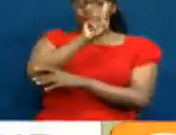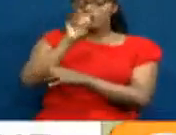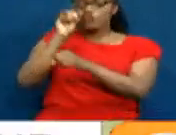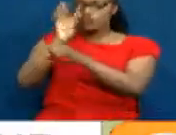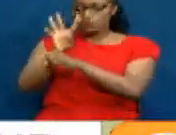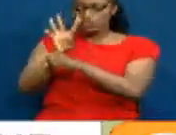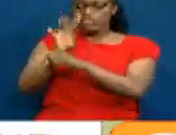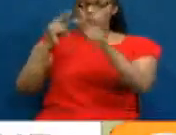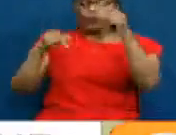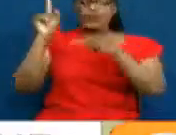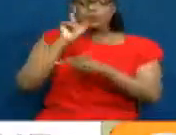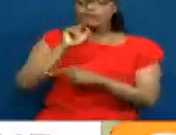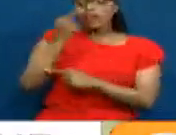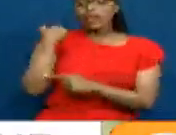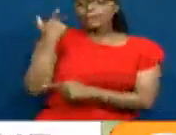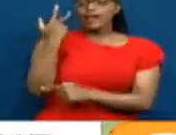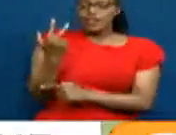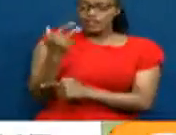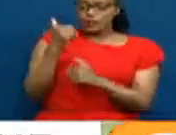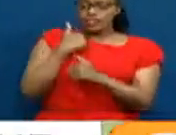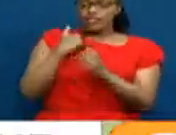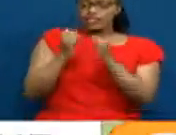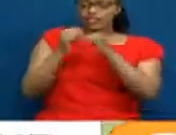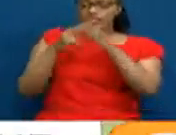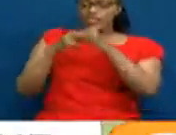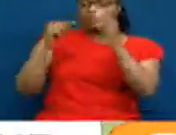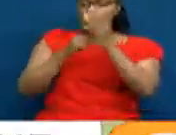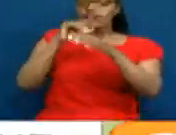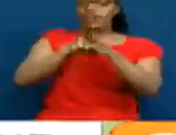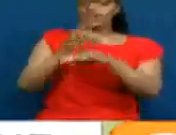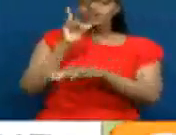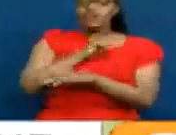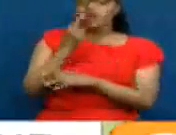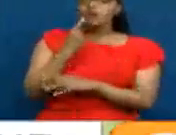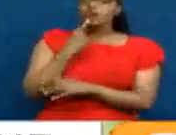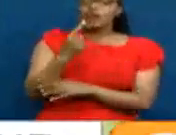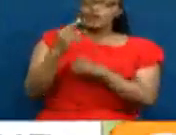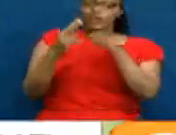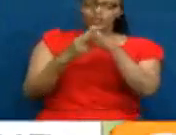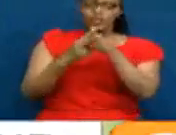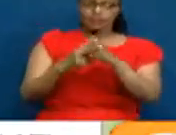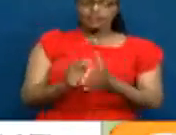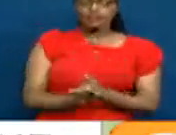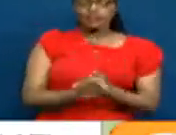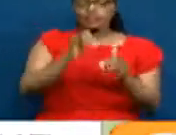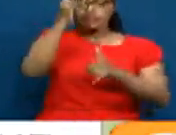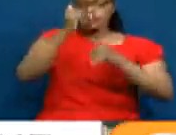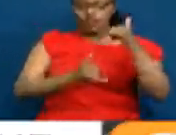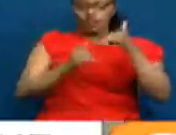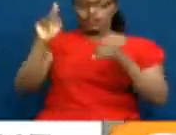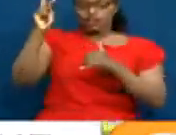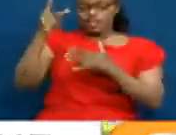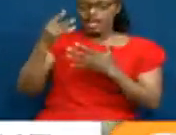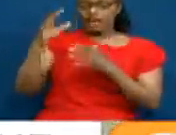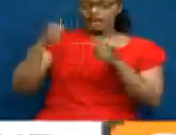to win bronze, earned 17 points to finish on 107. In the final, the Kenya